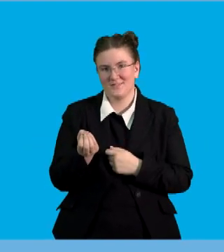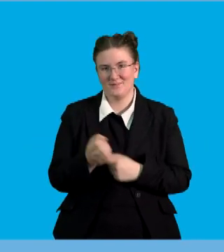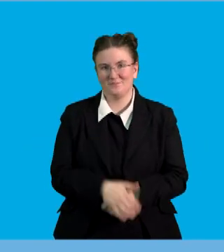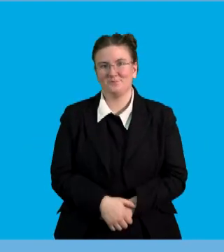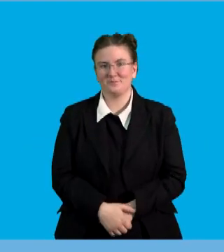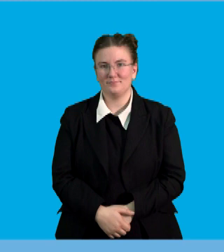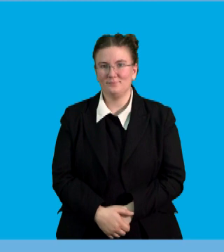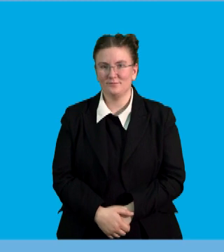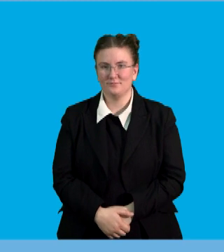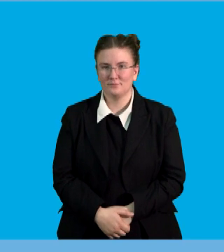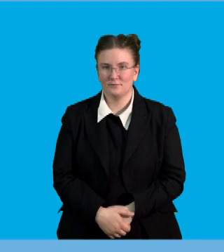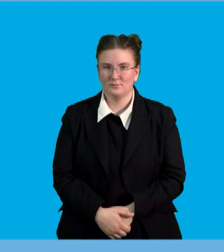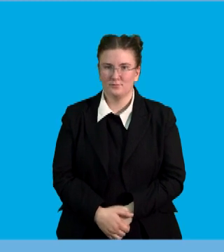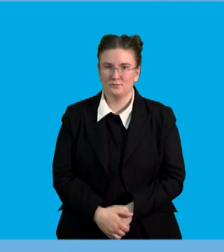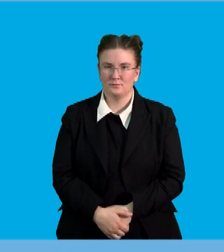between